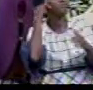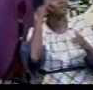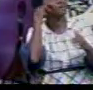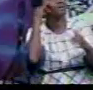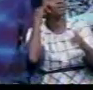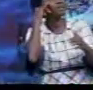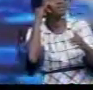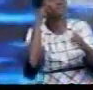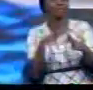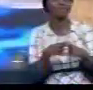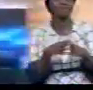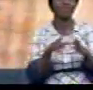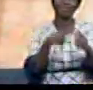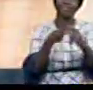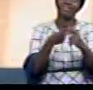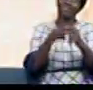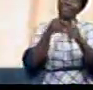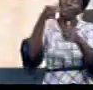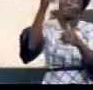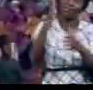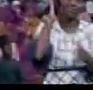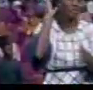heaven will answer you.